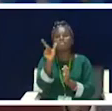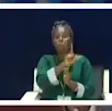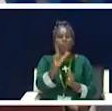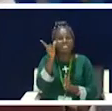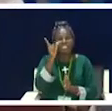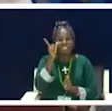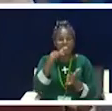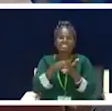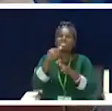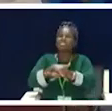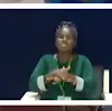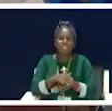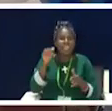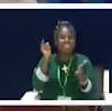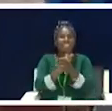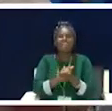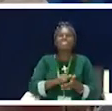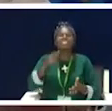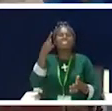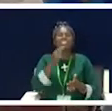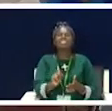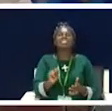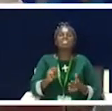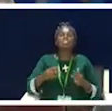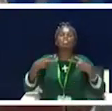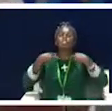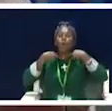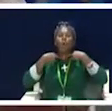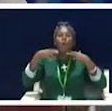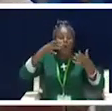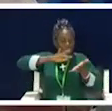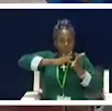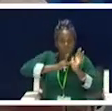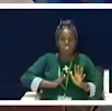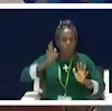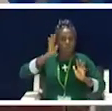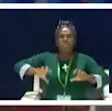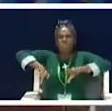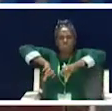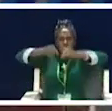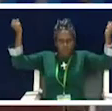tonight. The yoke of the oppression shall be broken in your life